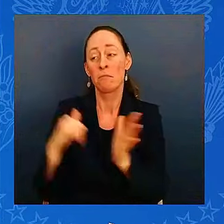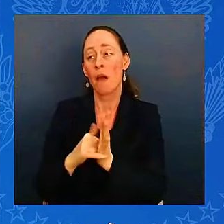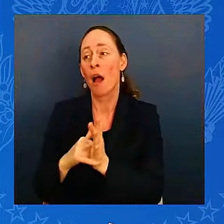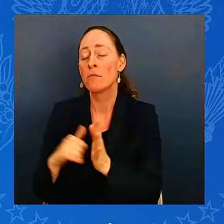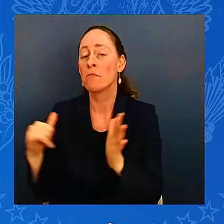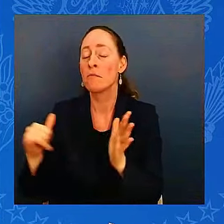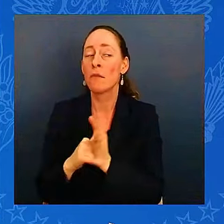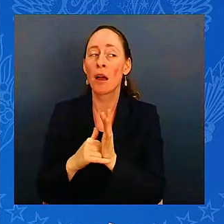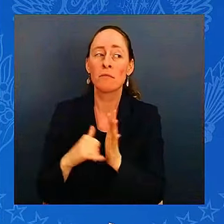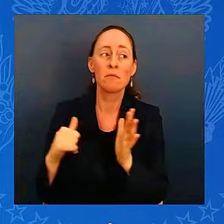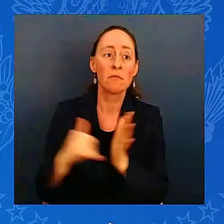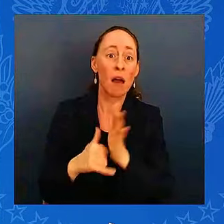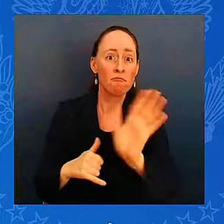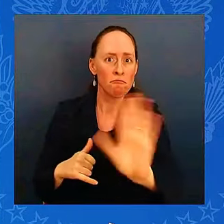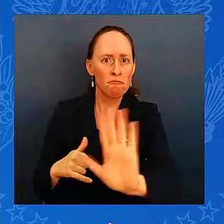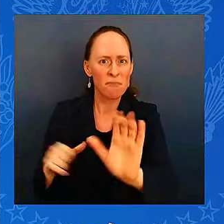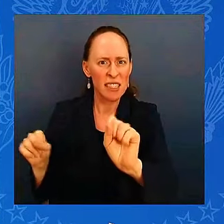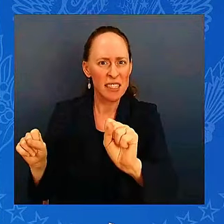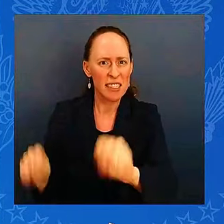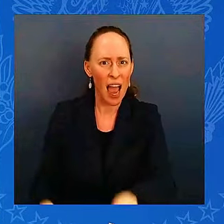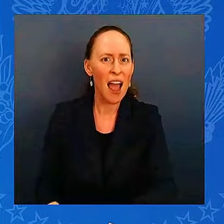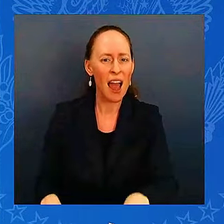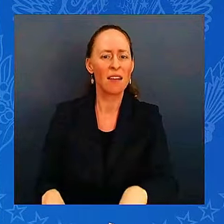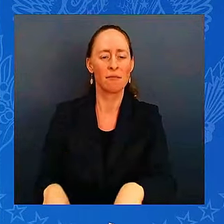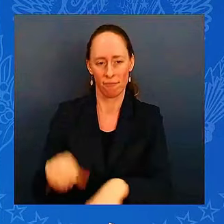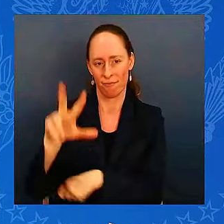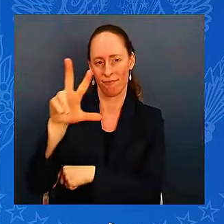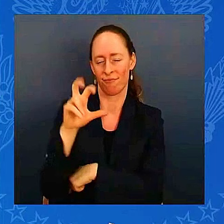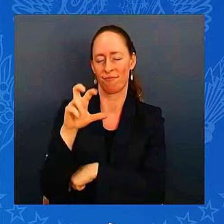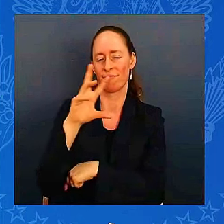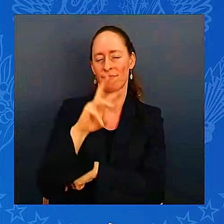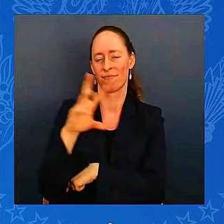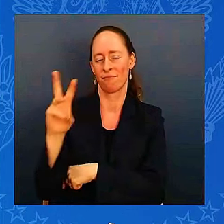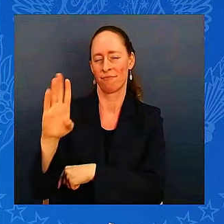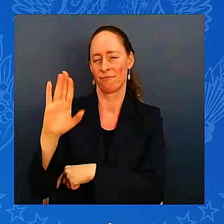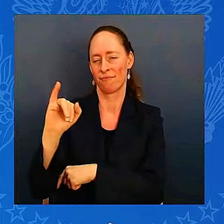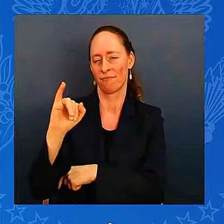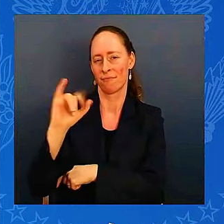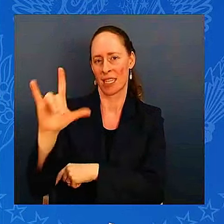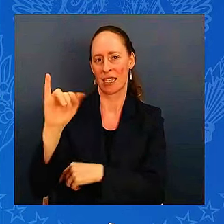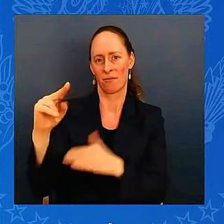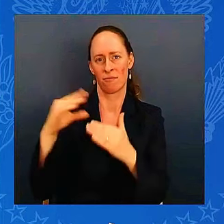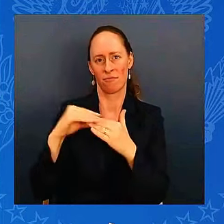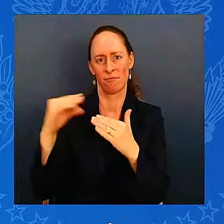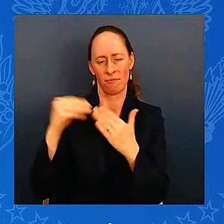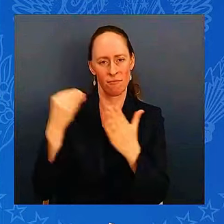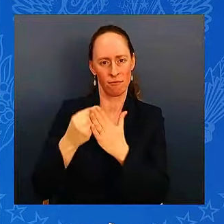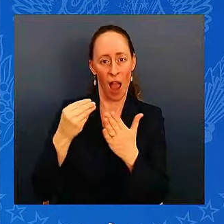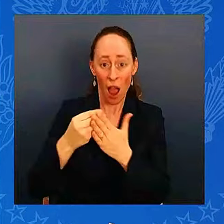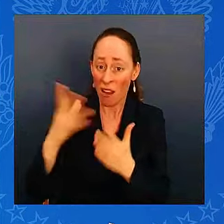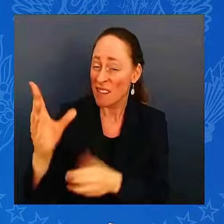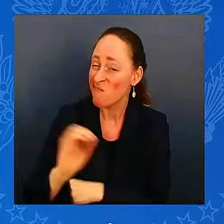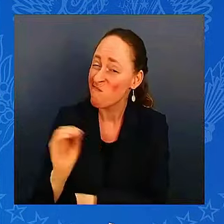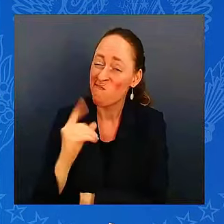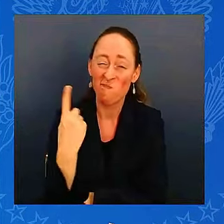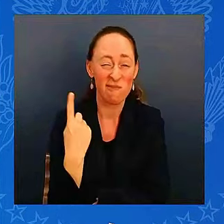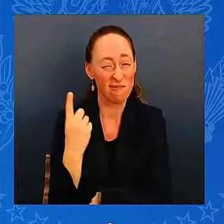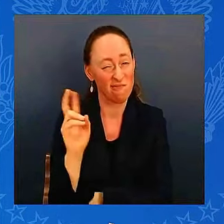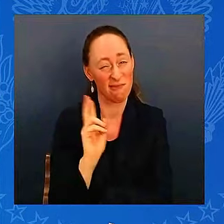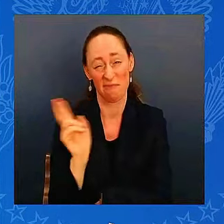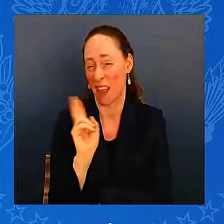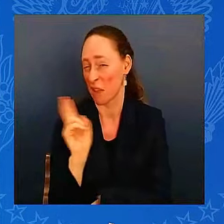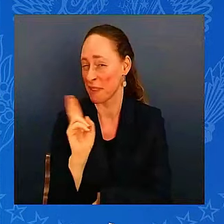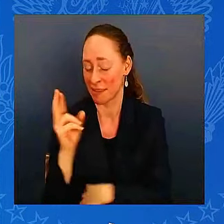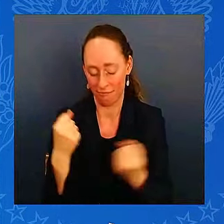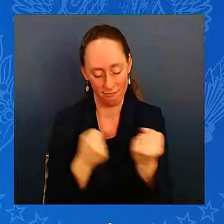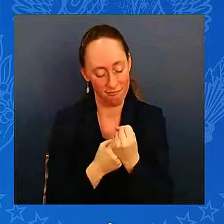energy. Not a single Republican voted for it, but the Inflation Reduction Act lowers energy costs for families with rebates and